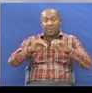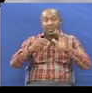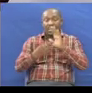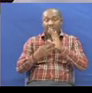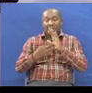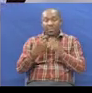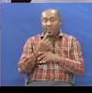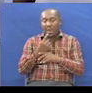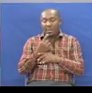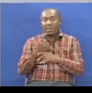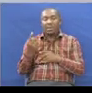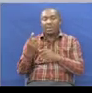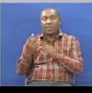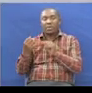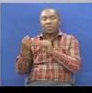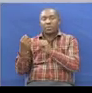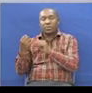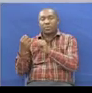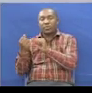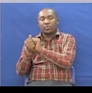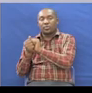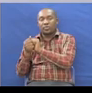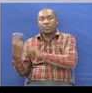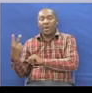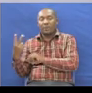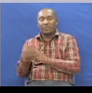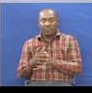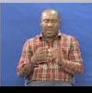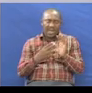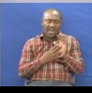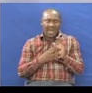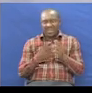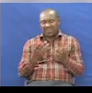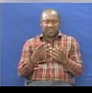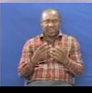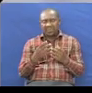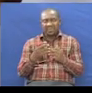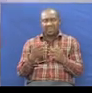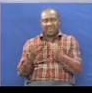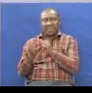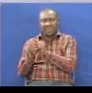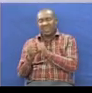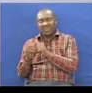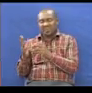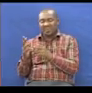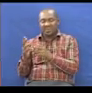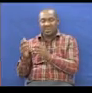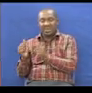1, remaining, that is 12. 9 cannot divide, that's 1, 10, or 11. I think these are